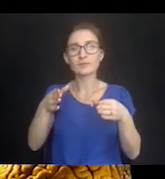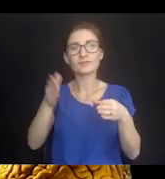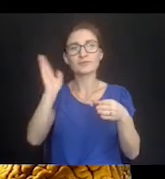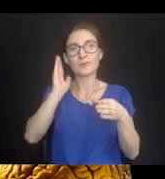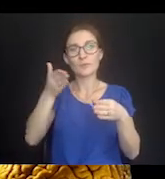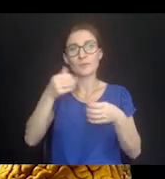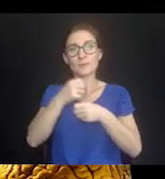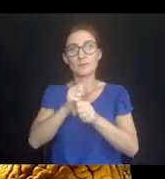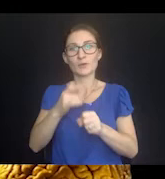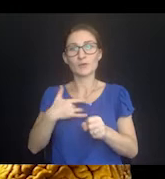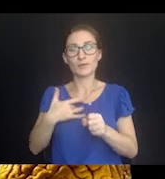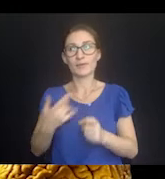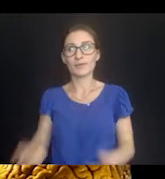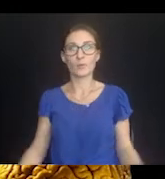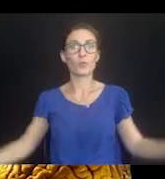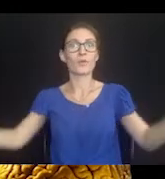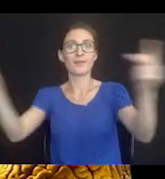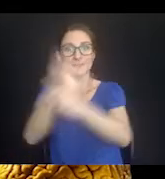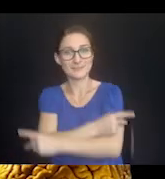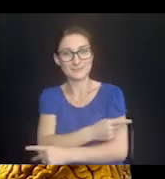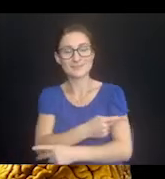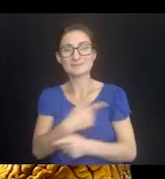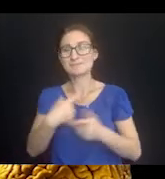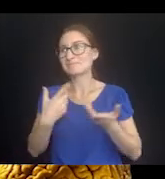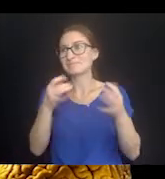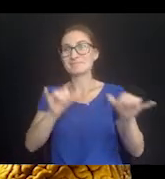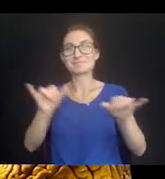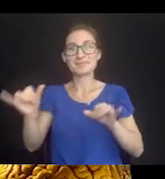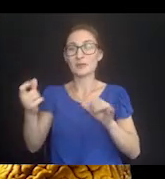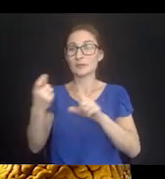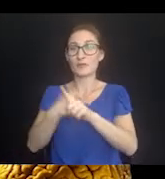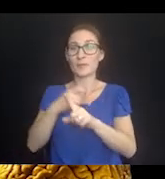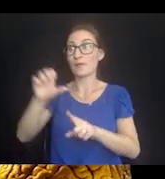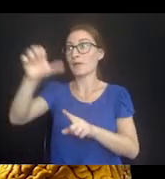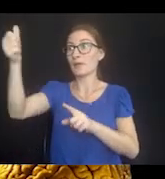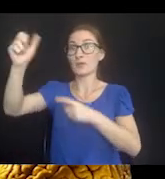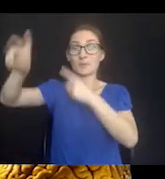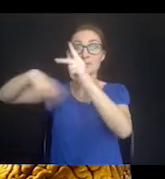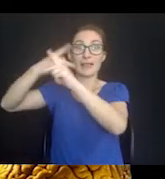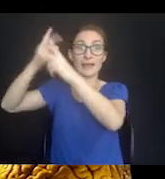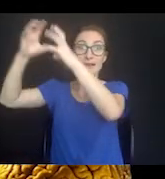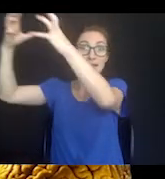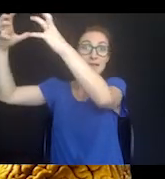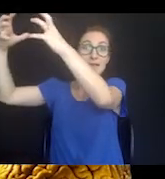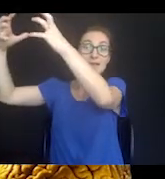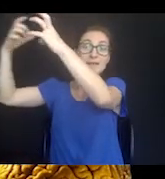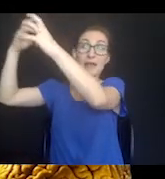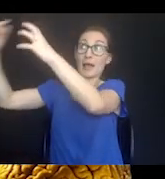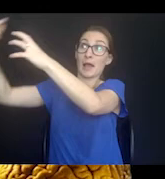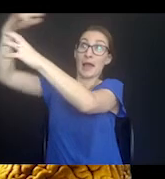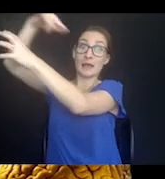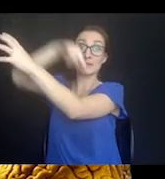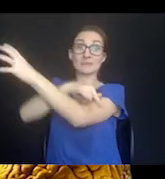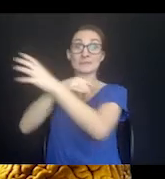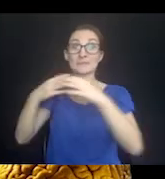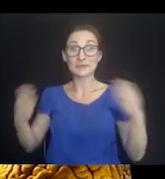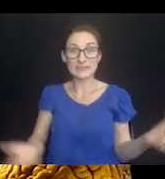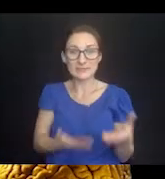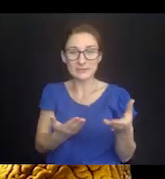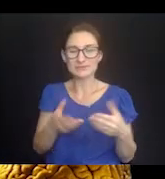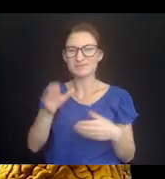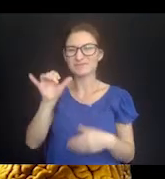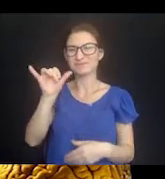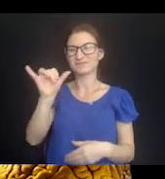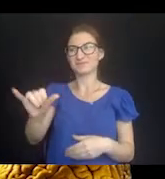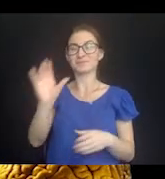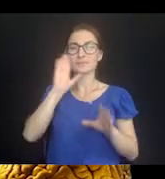Your tunnel vision will make you feel like you are from a different planet.